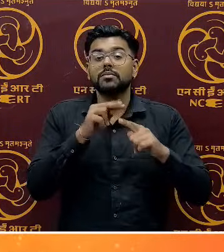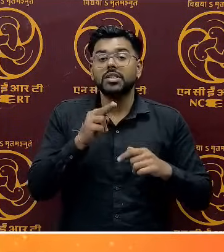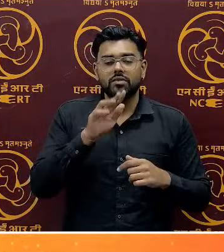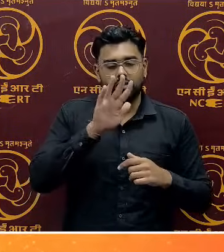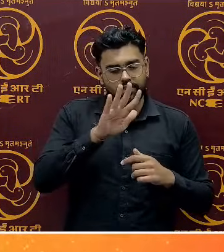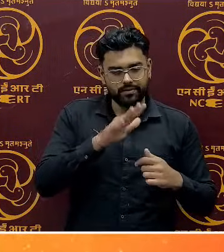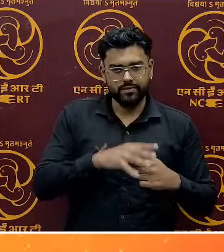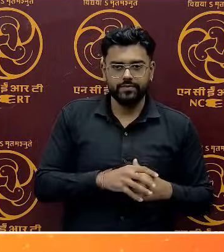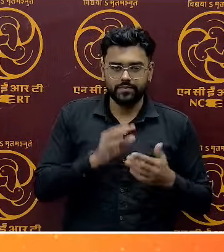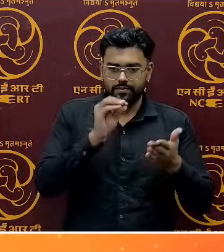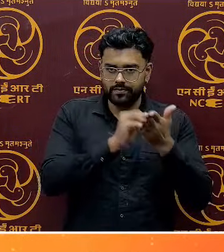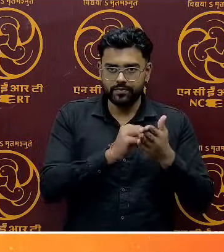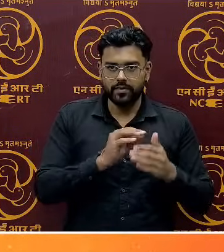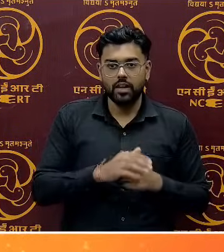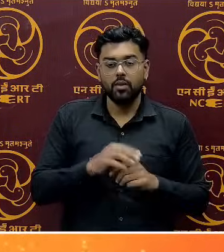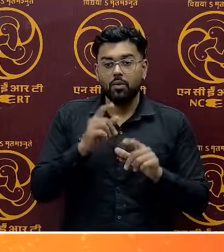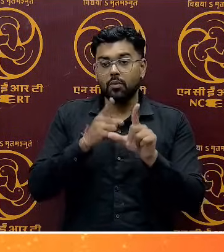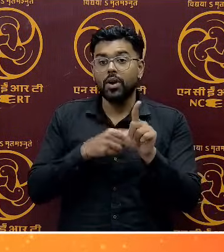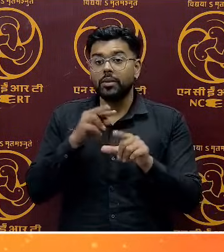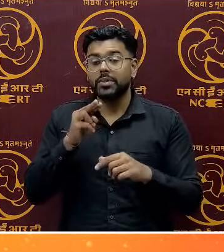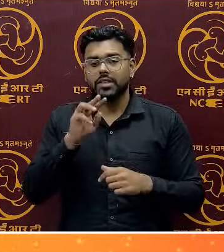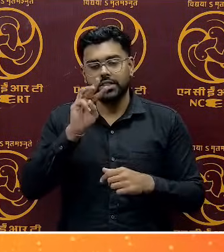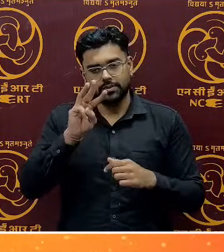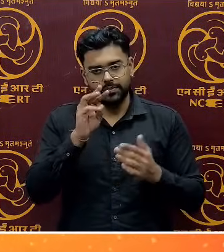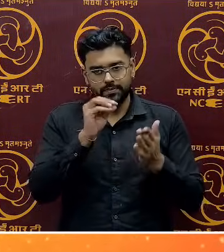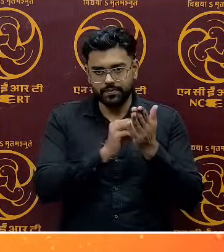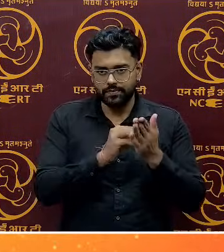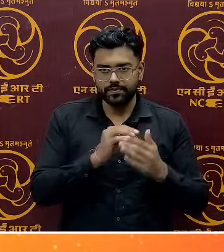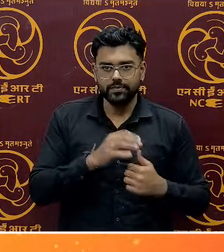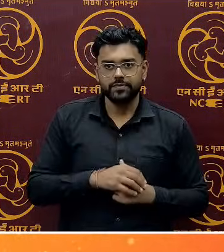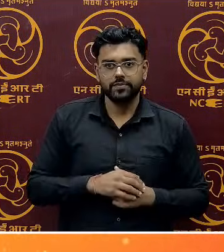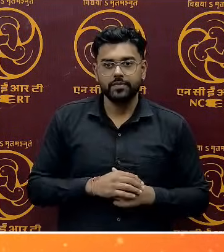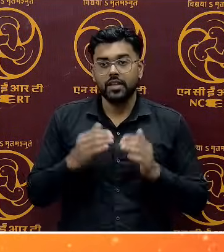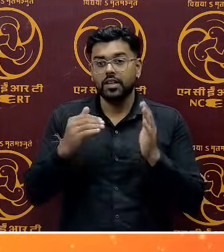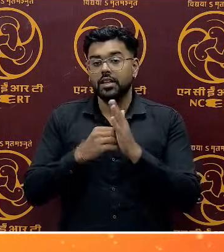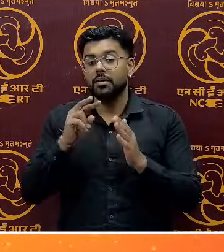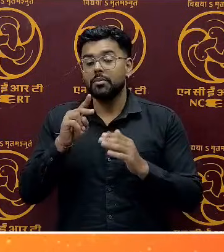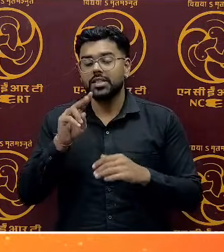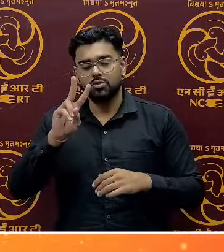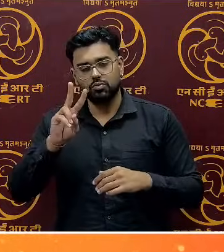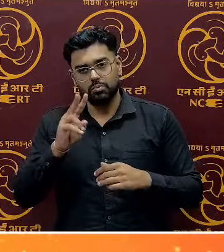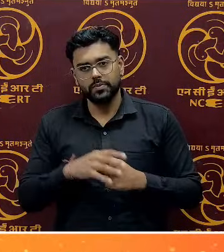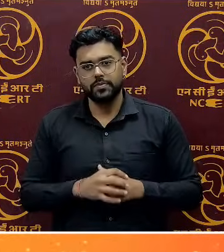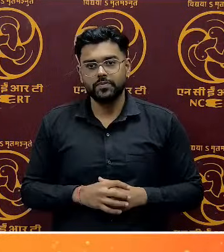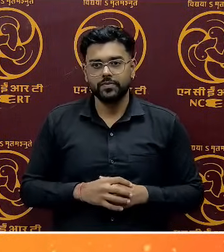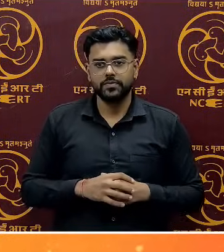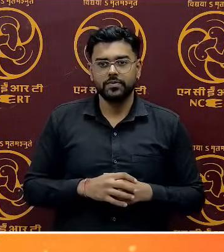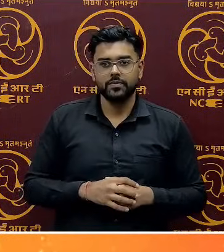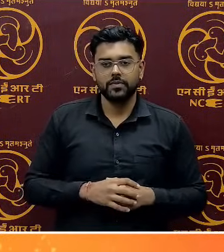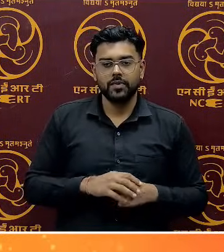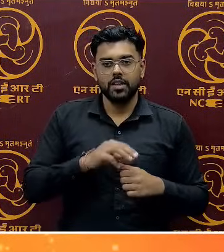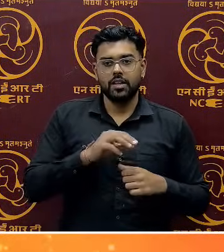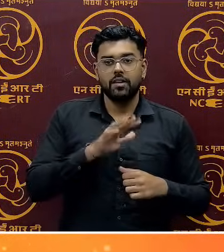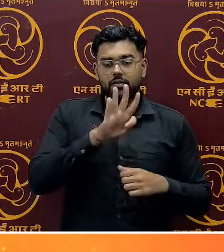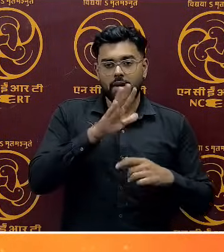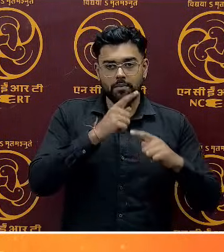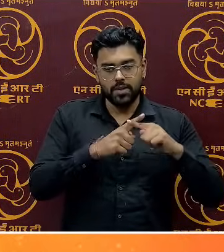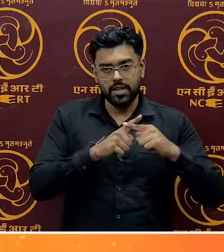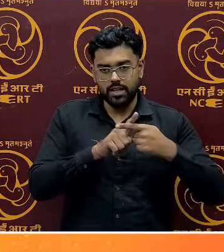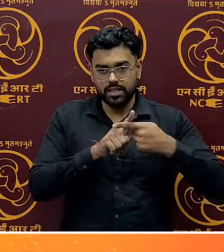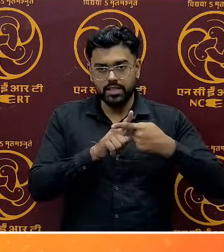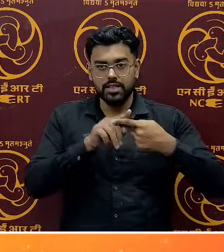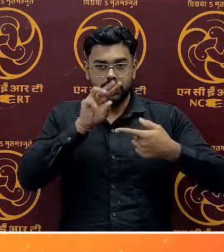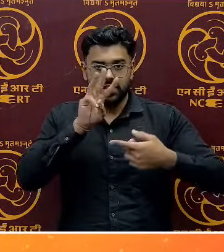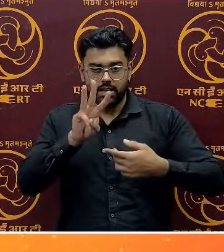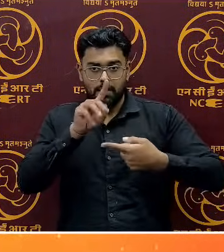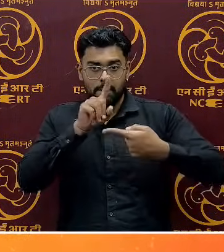5. What is y? 3. 3 And z plus is z. 2. Z is 2. So, 5 plus 3 is 8.